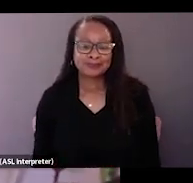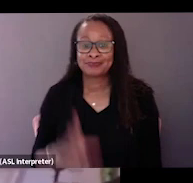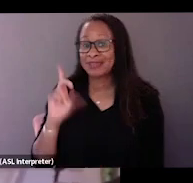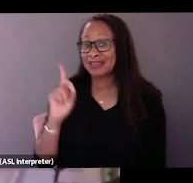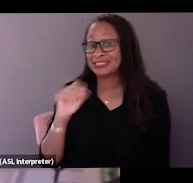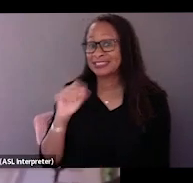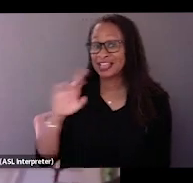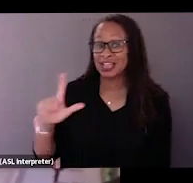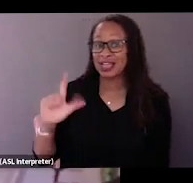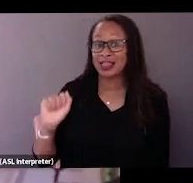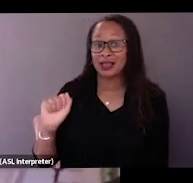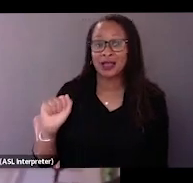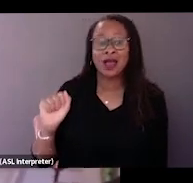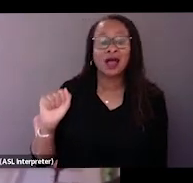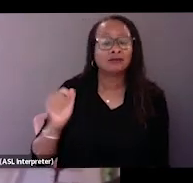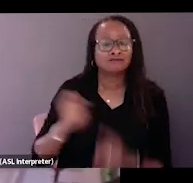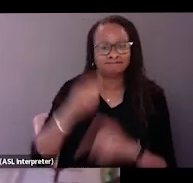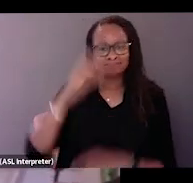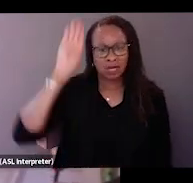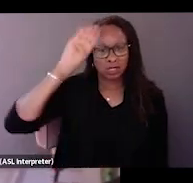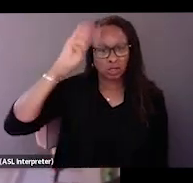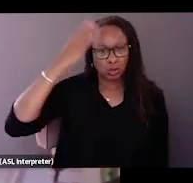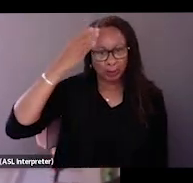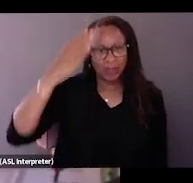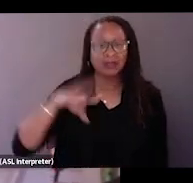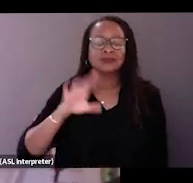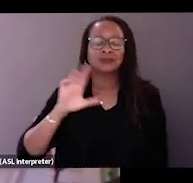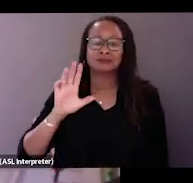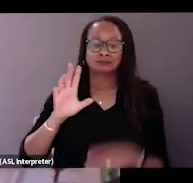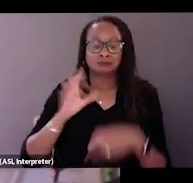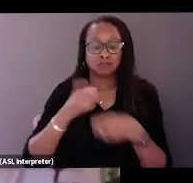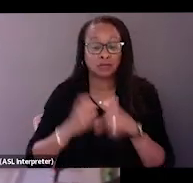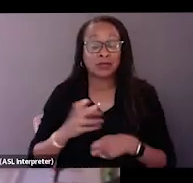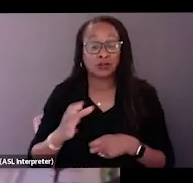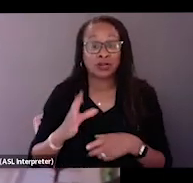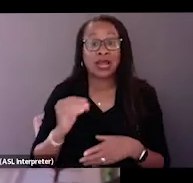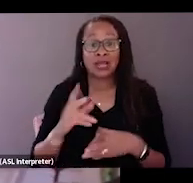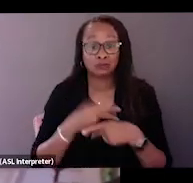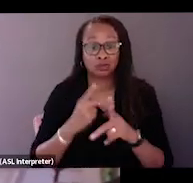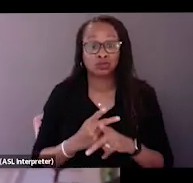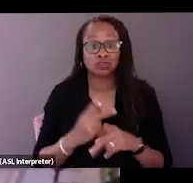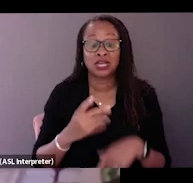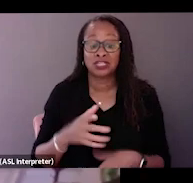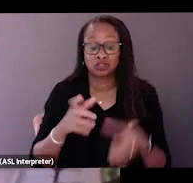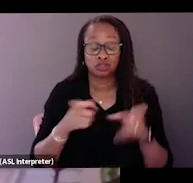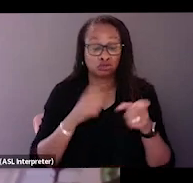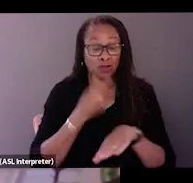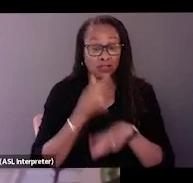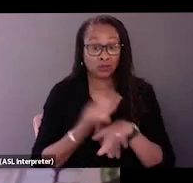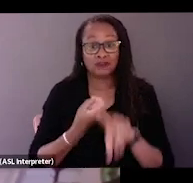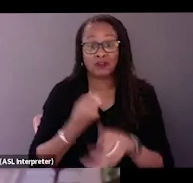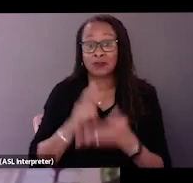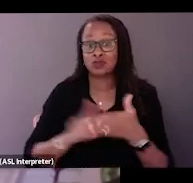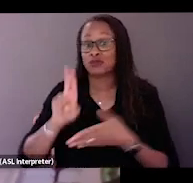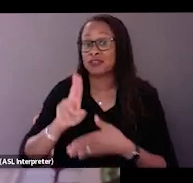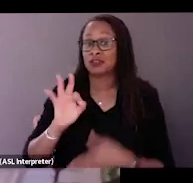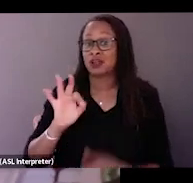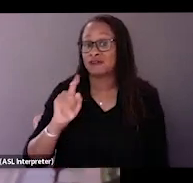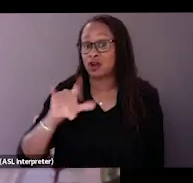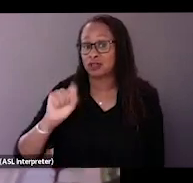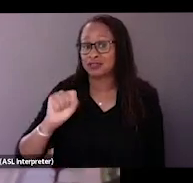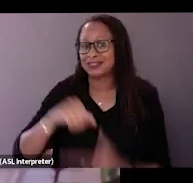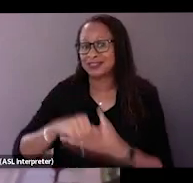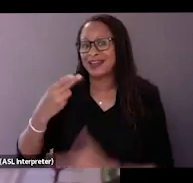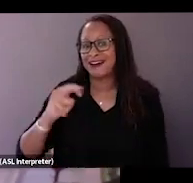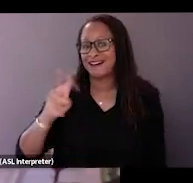Daniela is a Cuban documentalist and producer. She graduated in direction of photography from the University of Arts, Havana